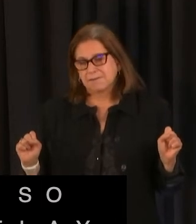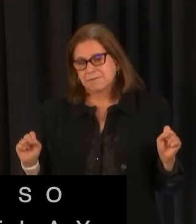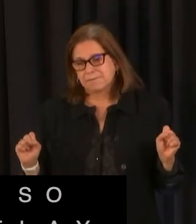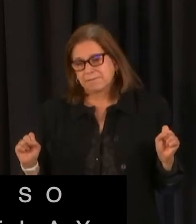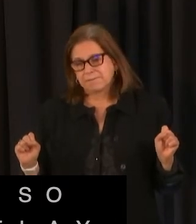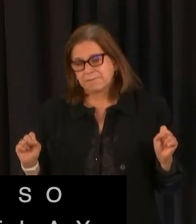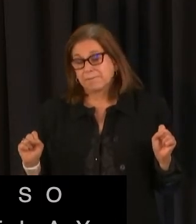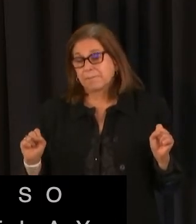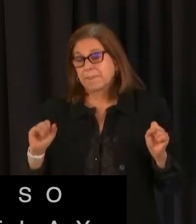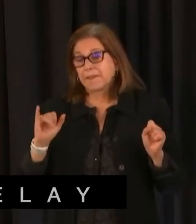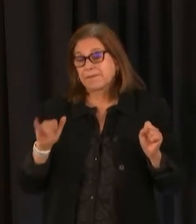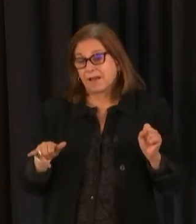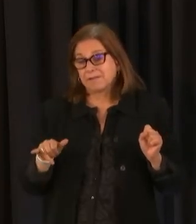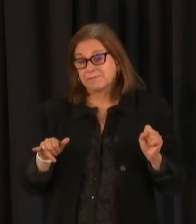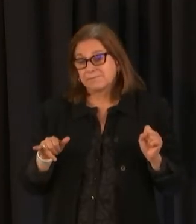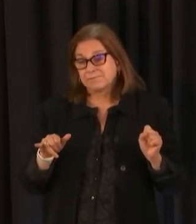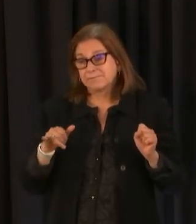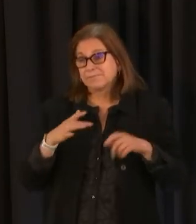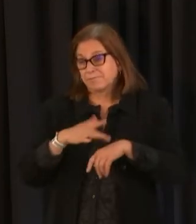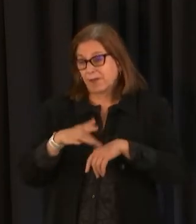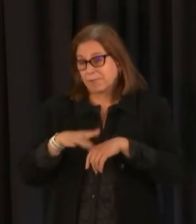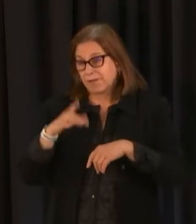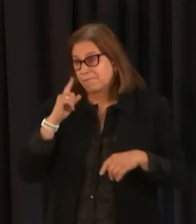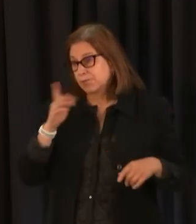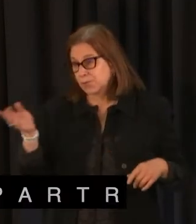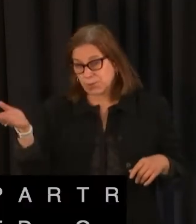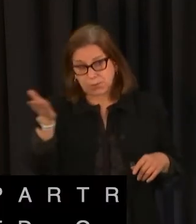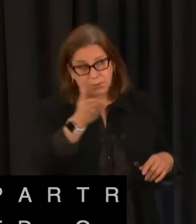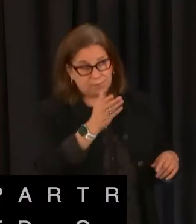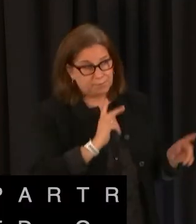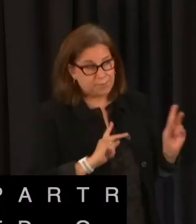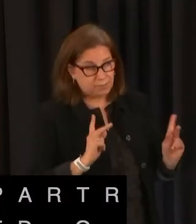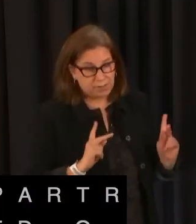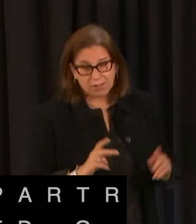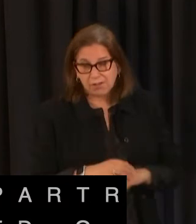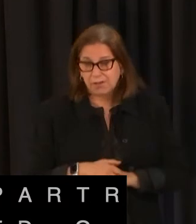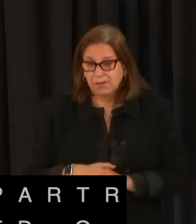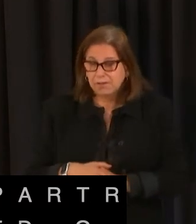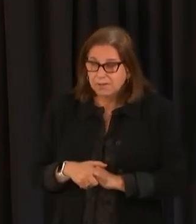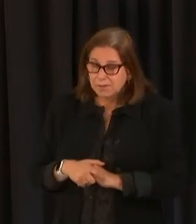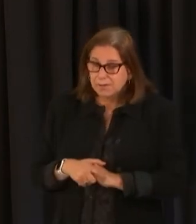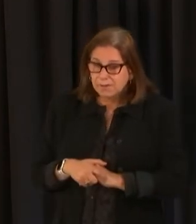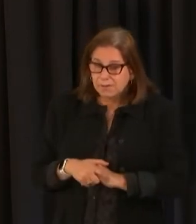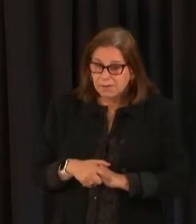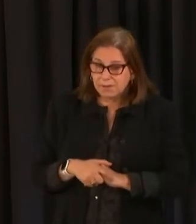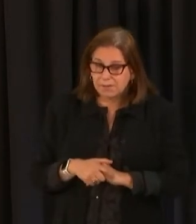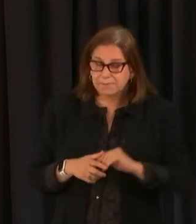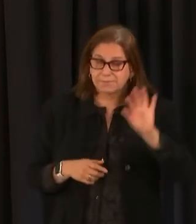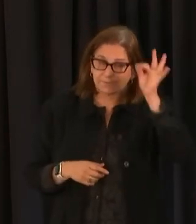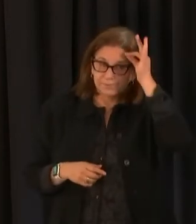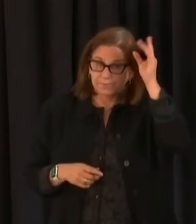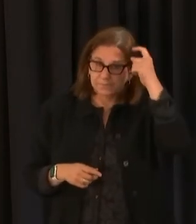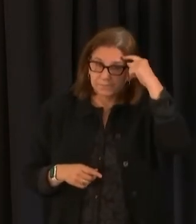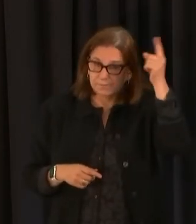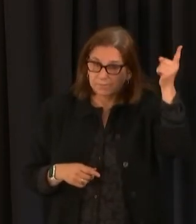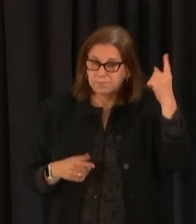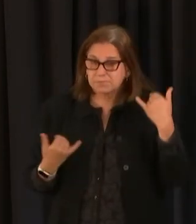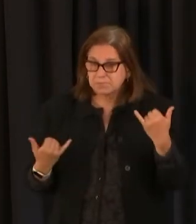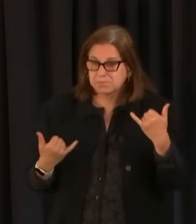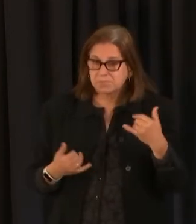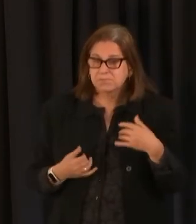to be authorized or to be made available in the U.S. Along those lines, the federal government has